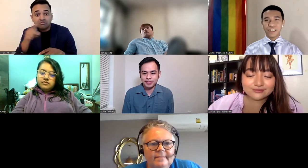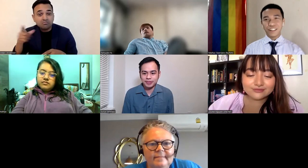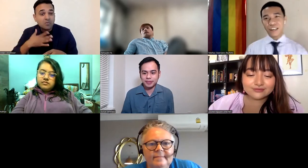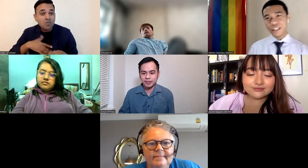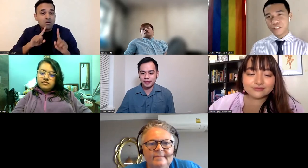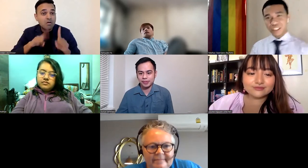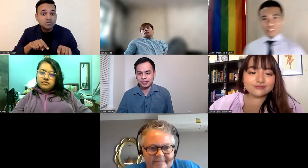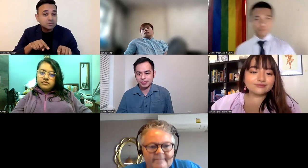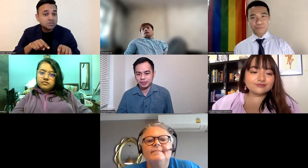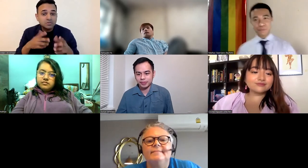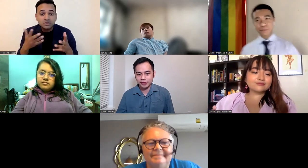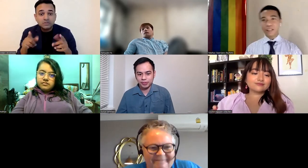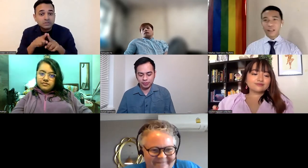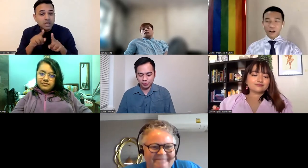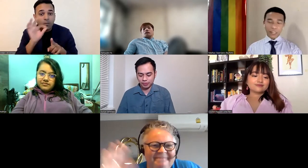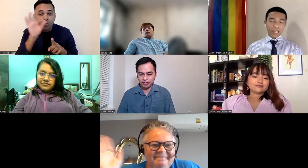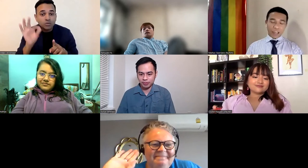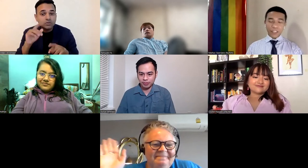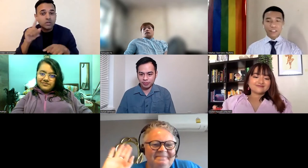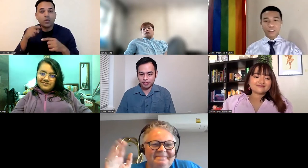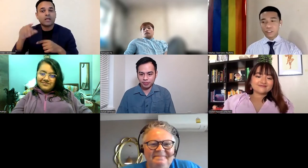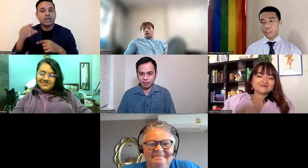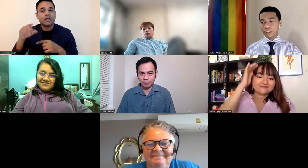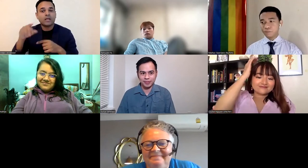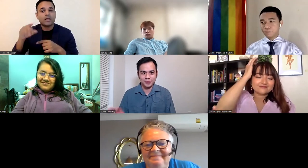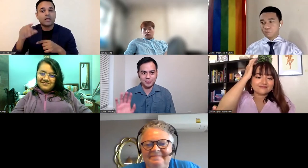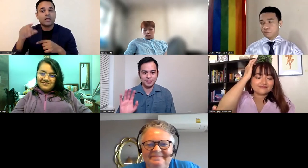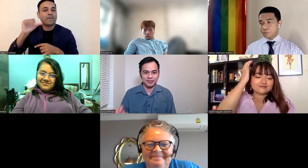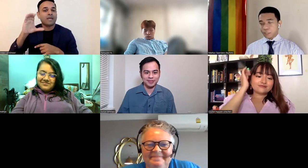Hello, hi Lida. All right, I think that the